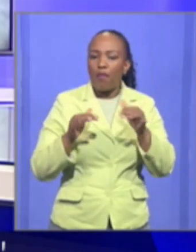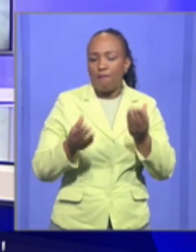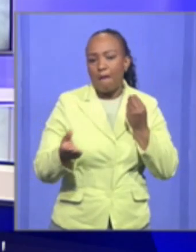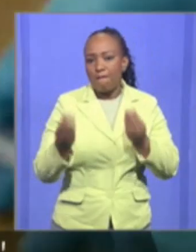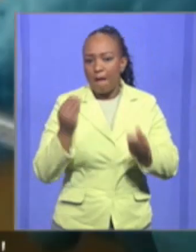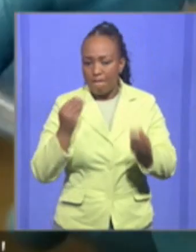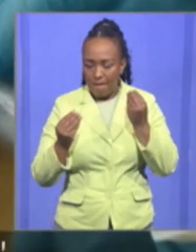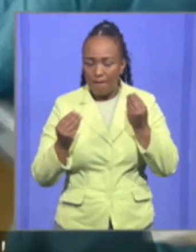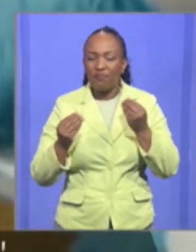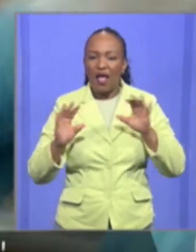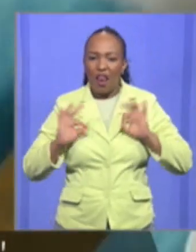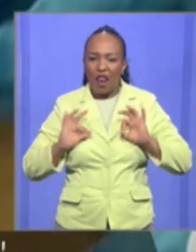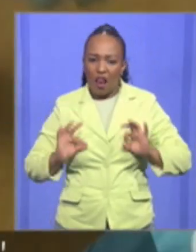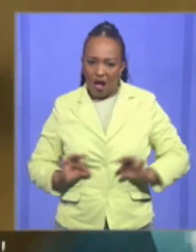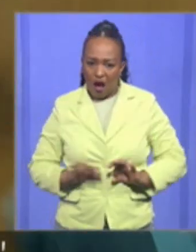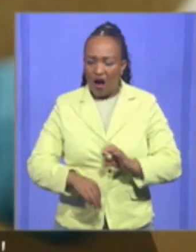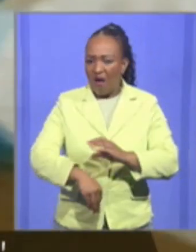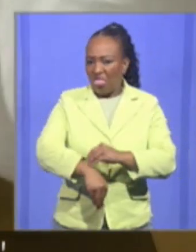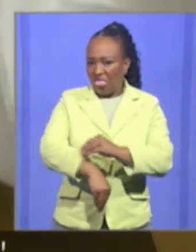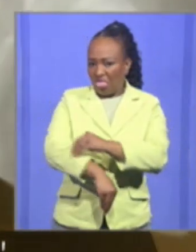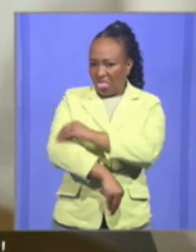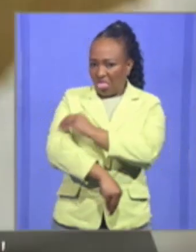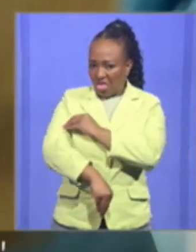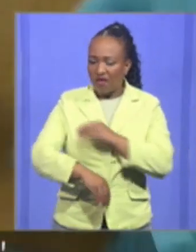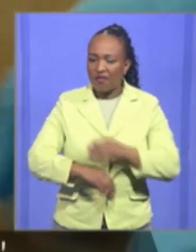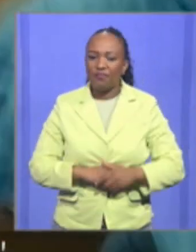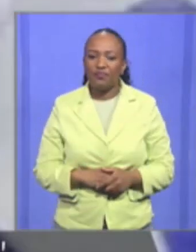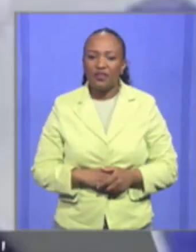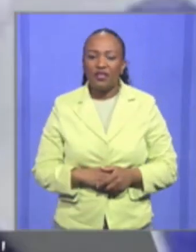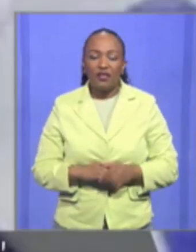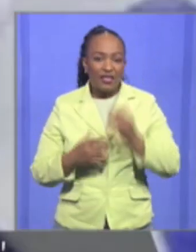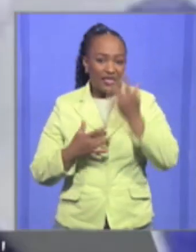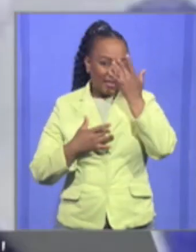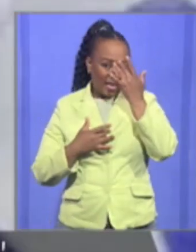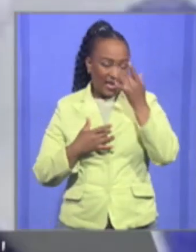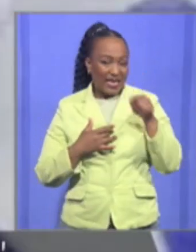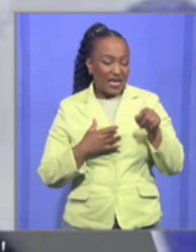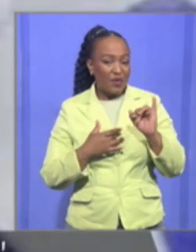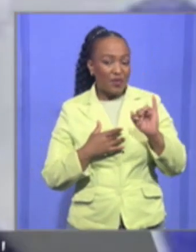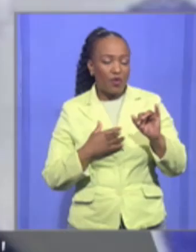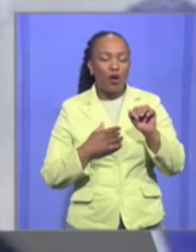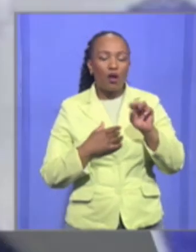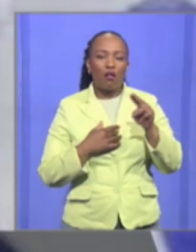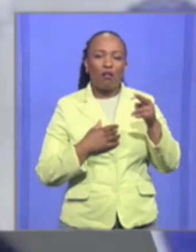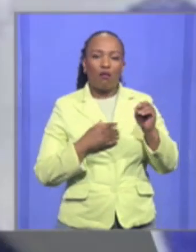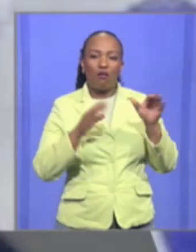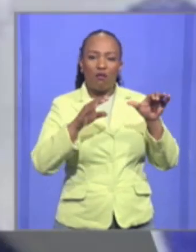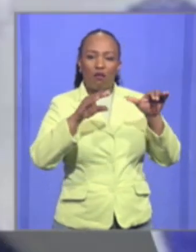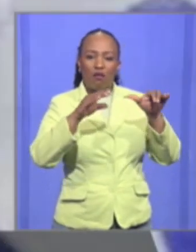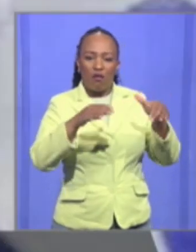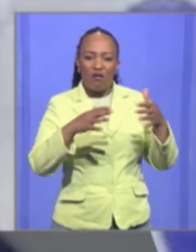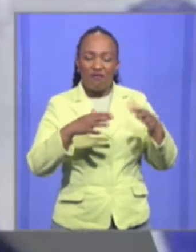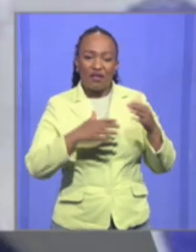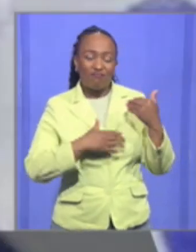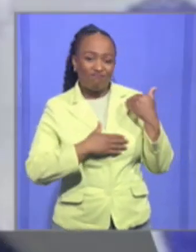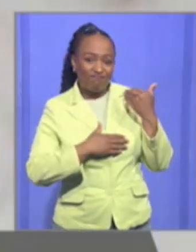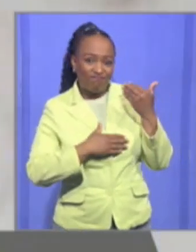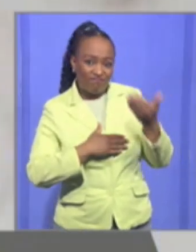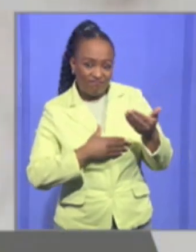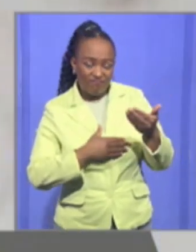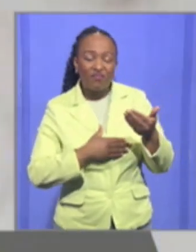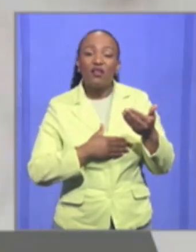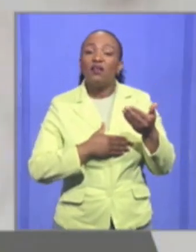Tshedimošo e tšwa go Centereng ya Taolo ya Malwetši a go fetela e laetša gore go bile le batho ba go feta 38,000 bao ba